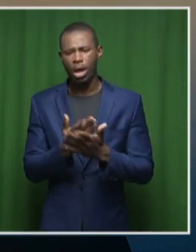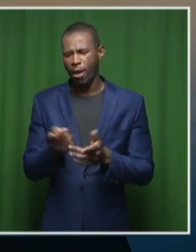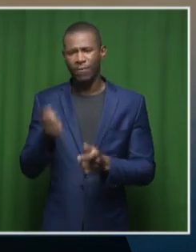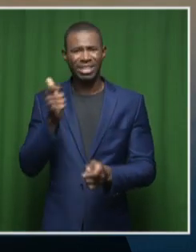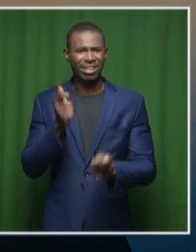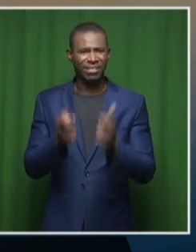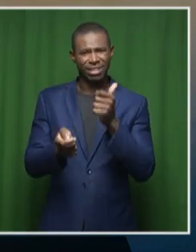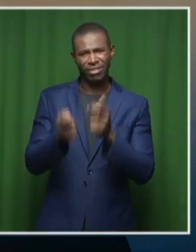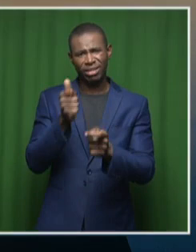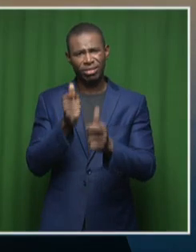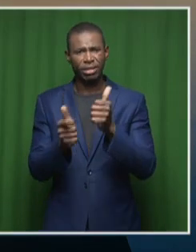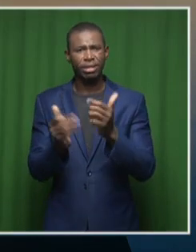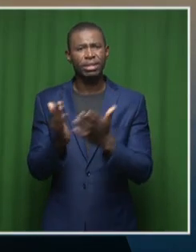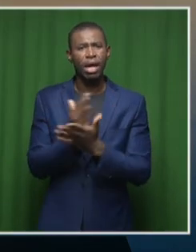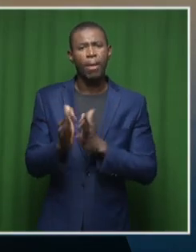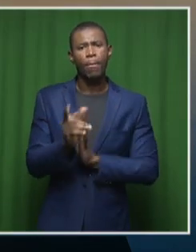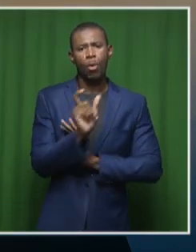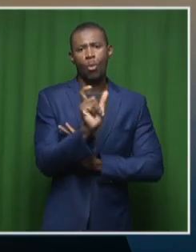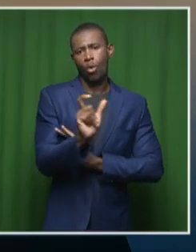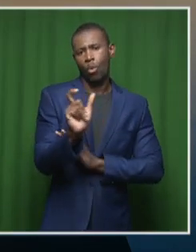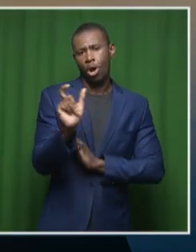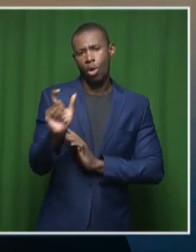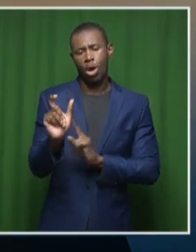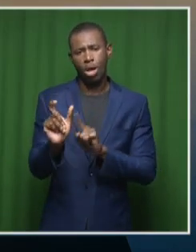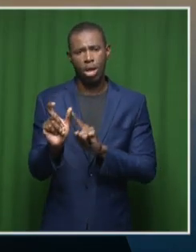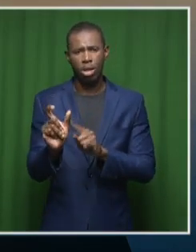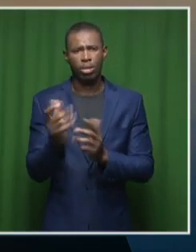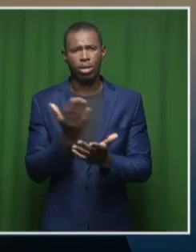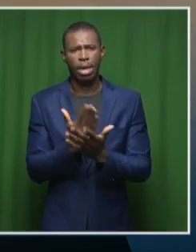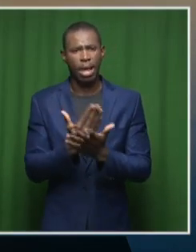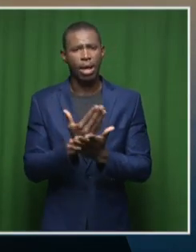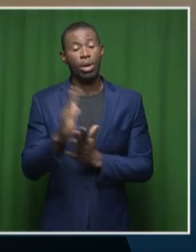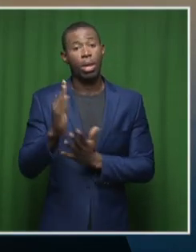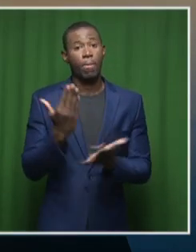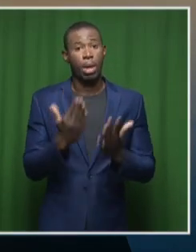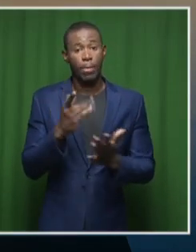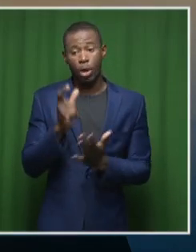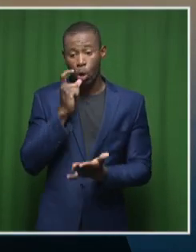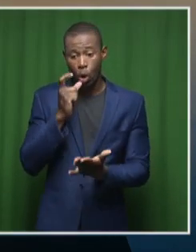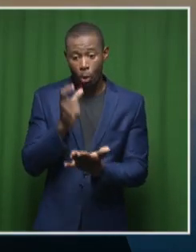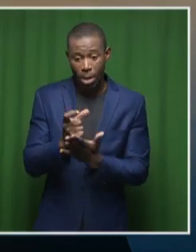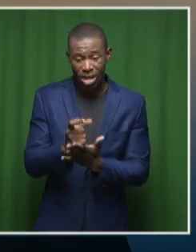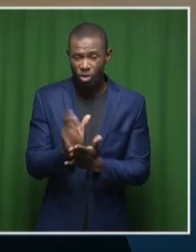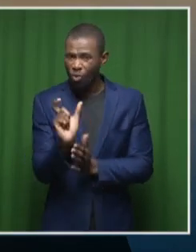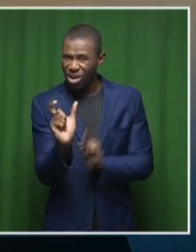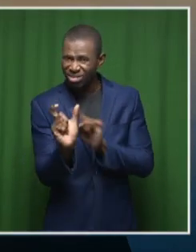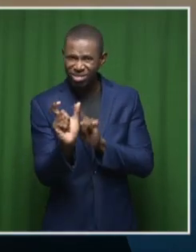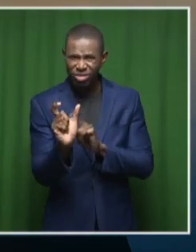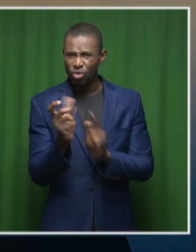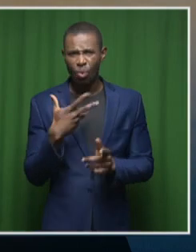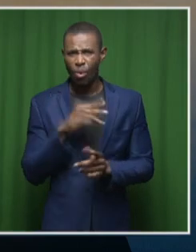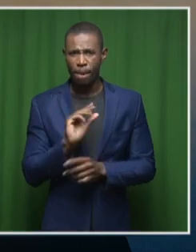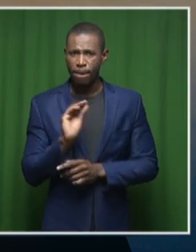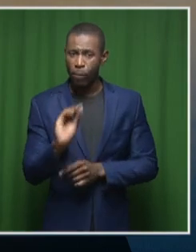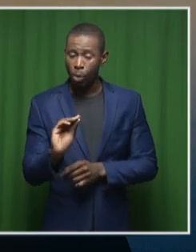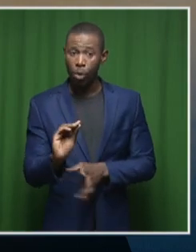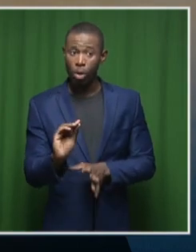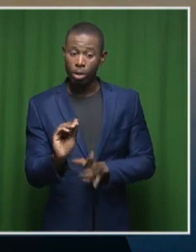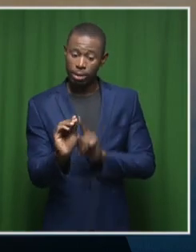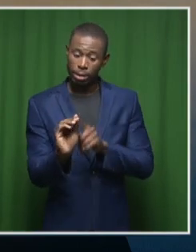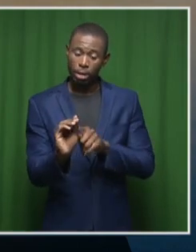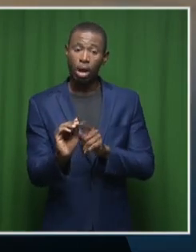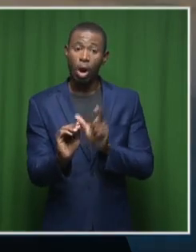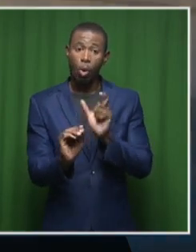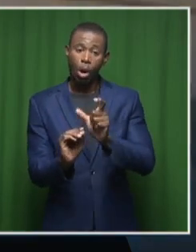can filter specific keywords. So if you don't want a specific word to appear in a comment, you can filter that out. So those are the